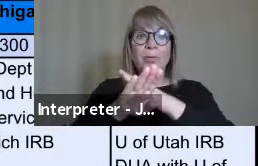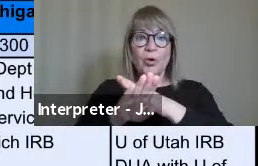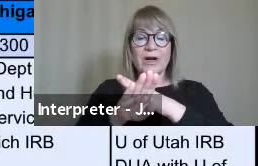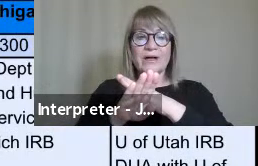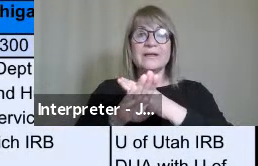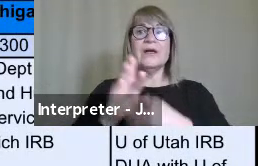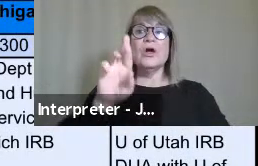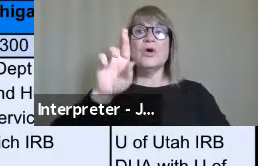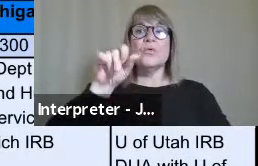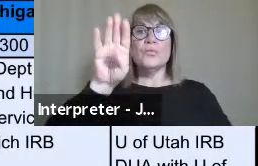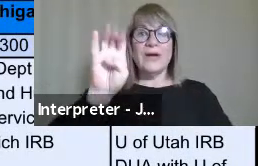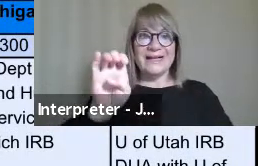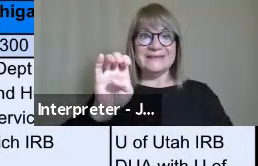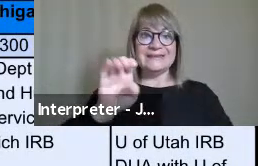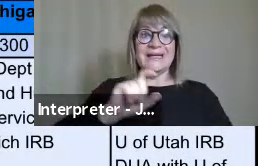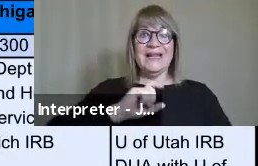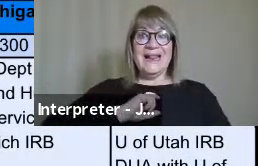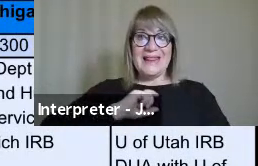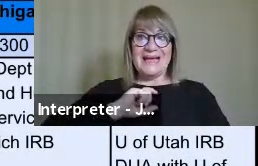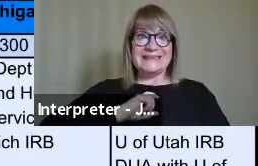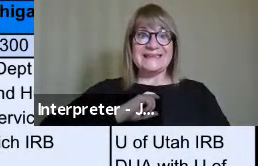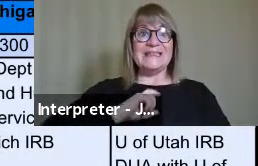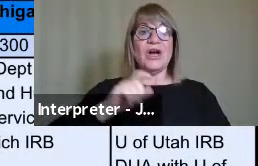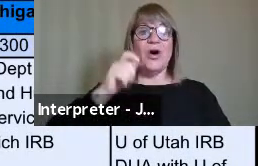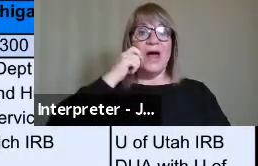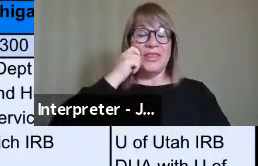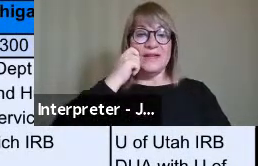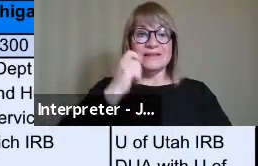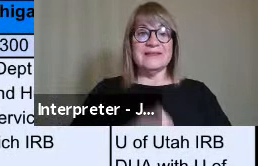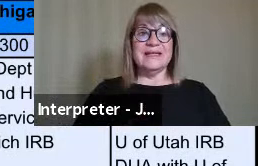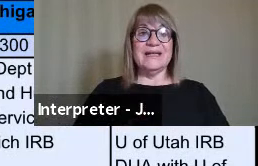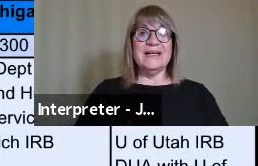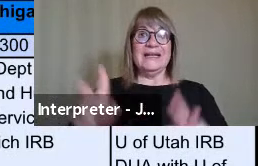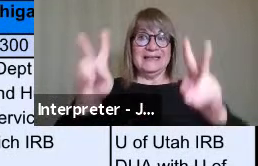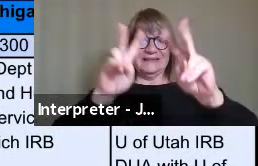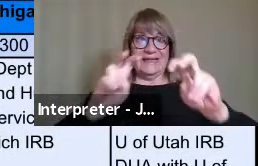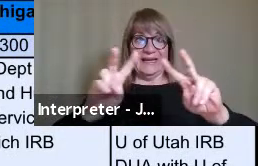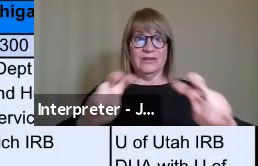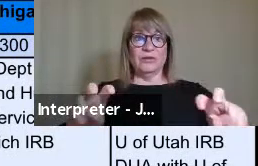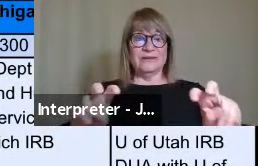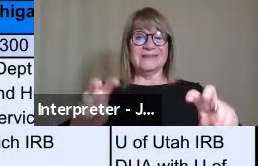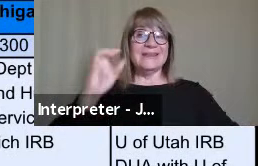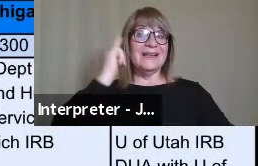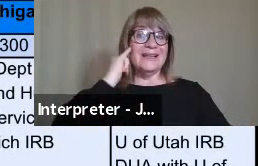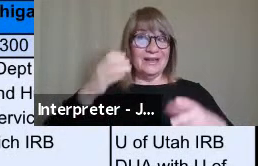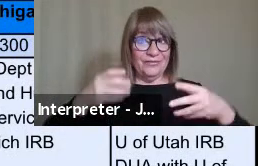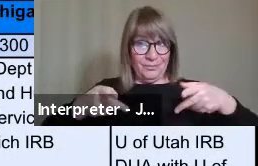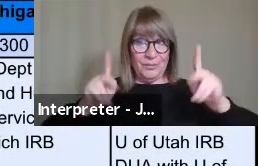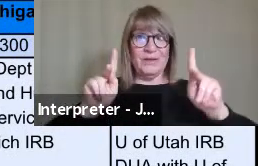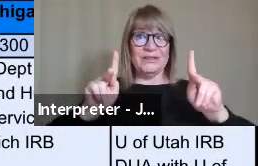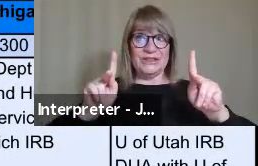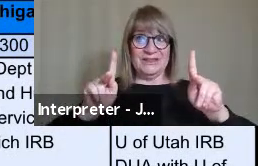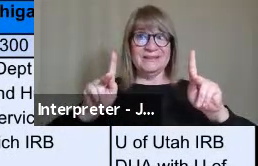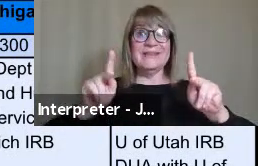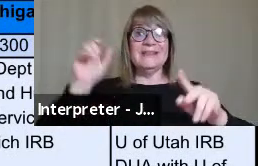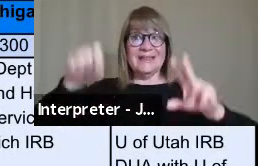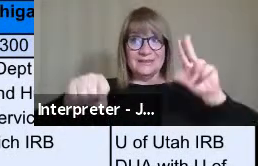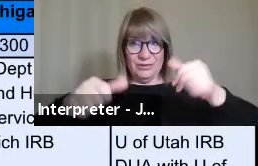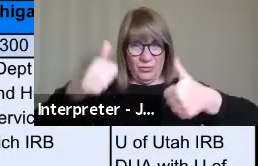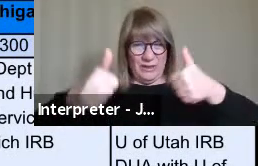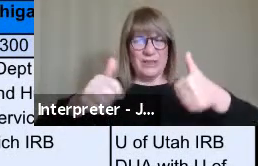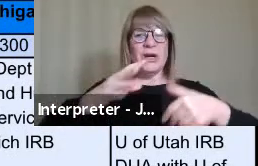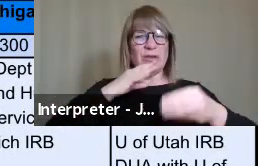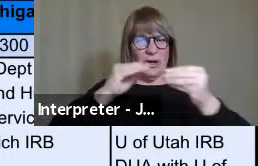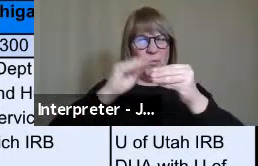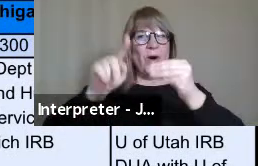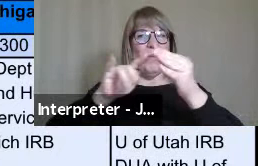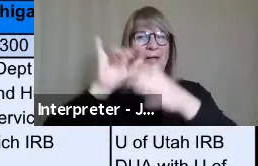race latino ethnicity diagnosis whether or not consent was given we'll talk more about this but we often use